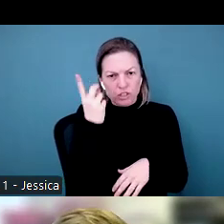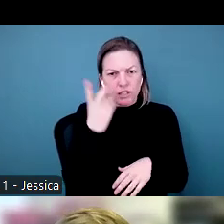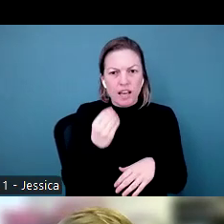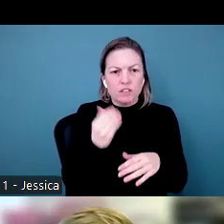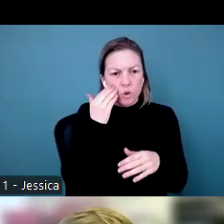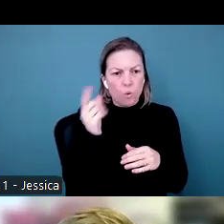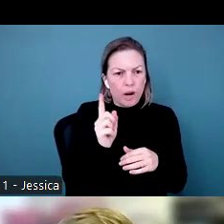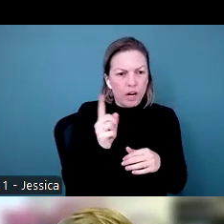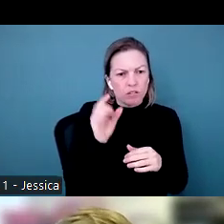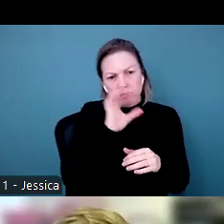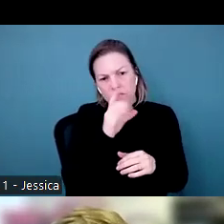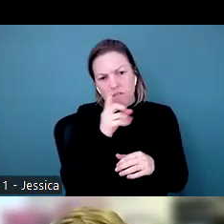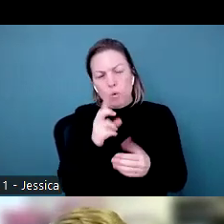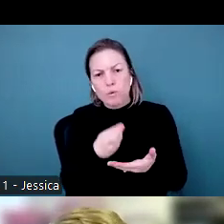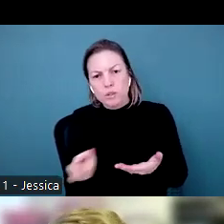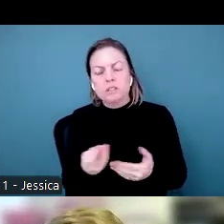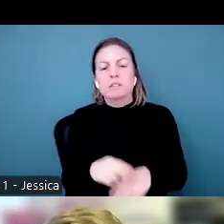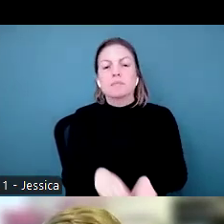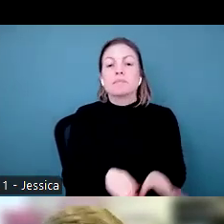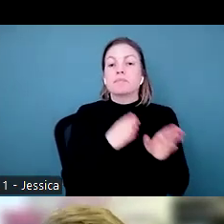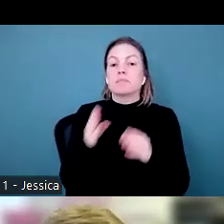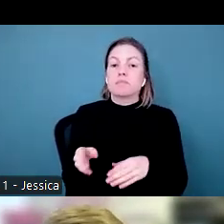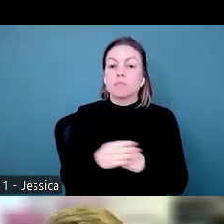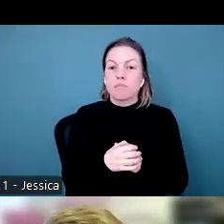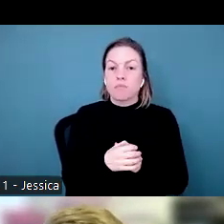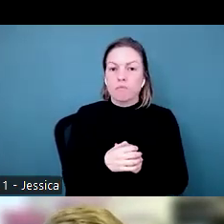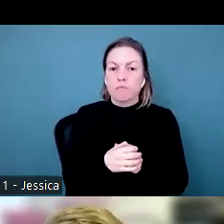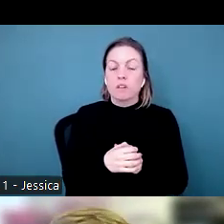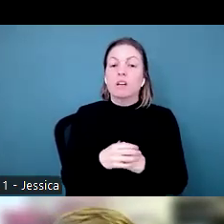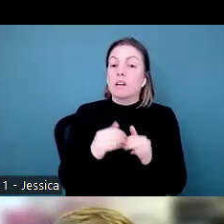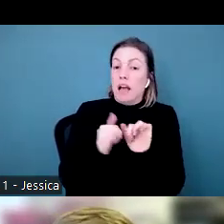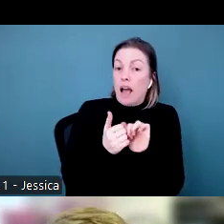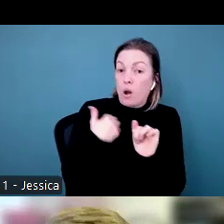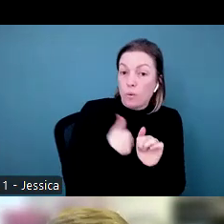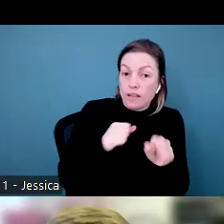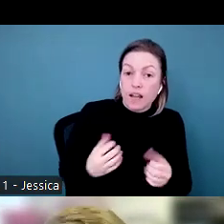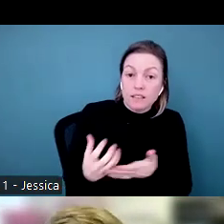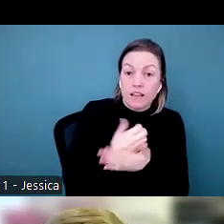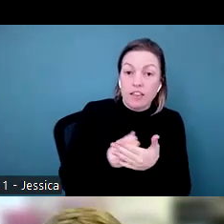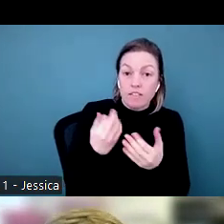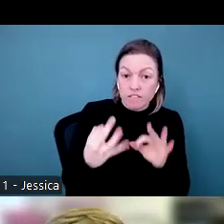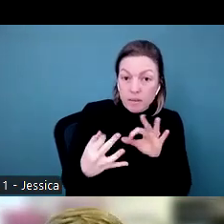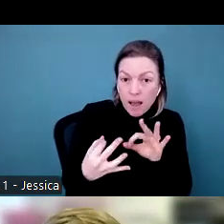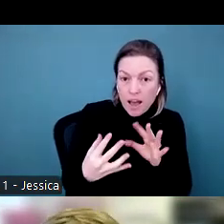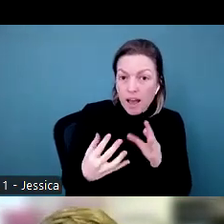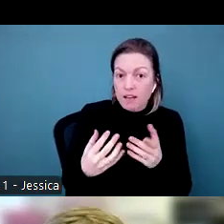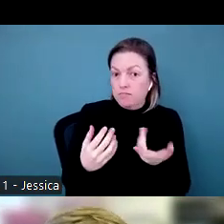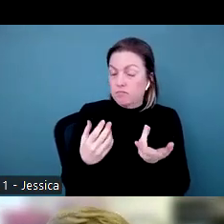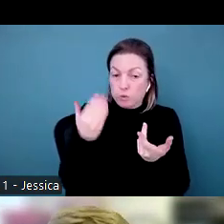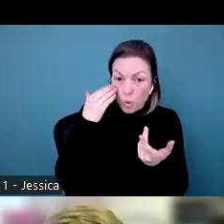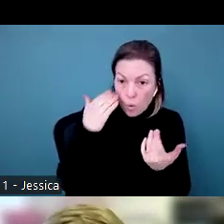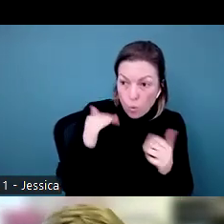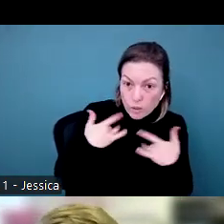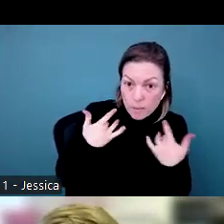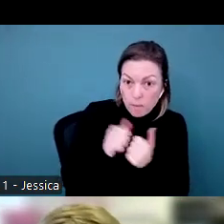We also needed to develop a mechanism for getting feedback on how the program's working so we could understand for future